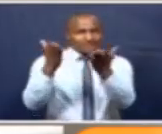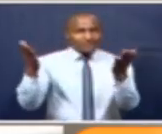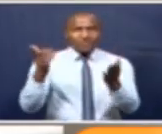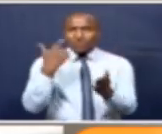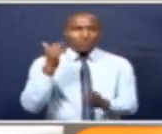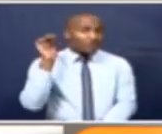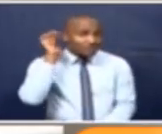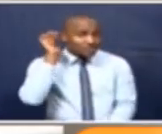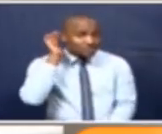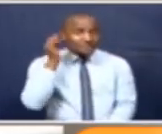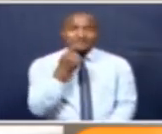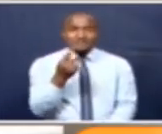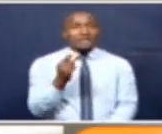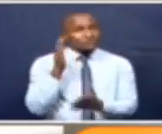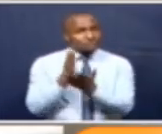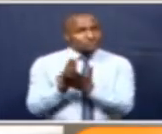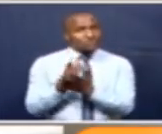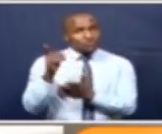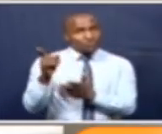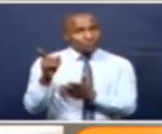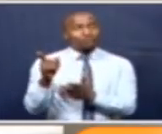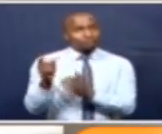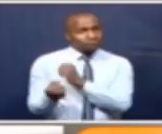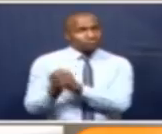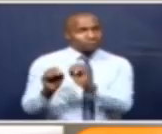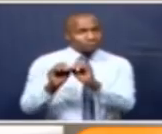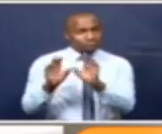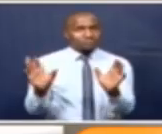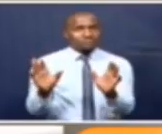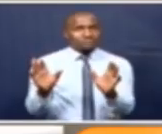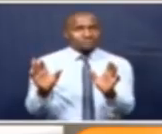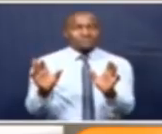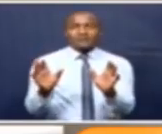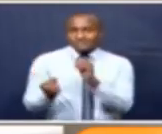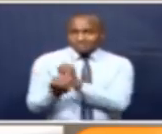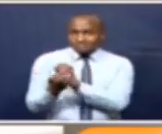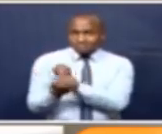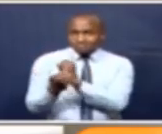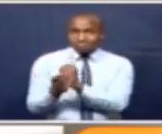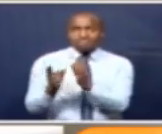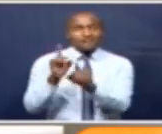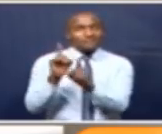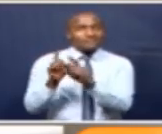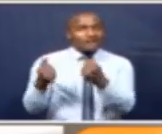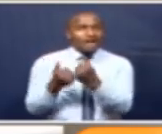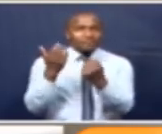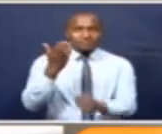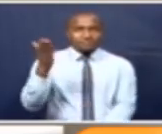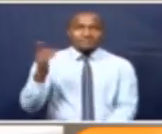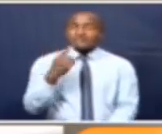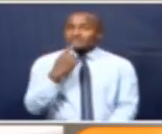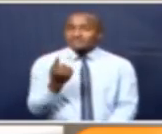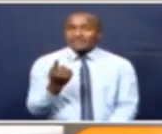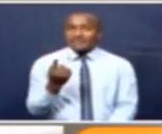and said, Madam, you have spoken out for us, to be able to bring some sense and sanity in what is going on and saying, look,